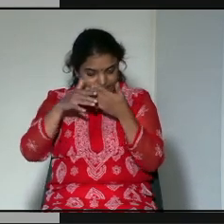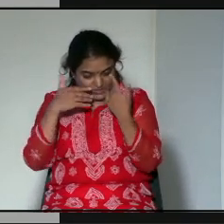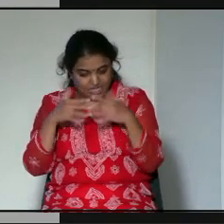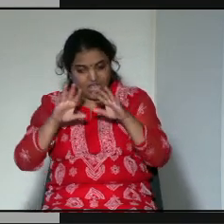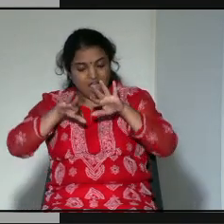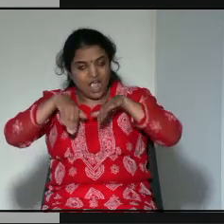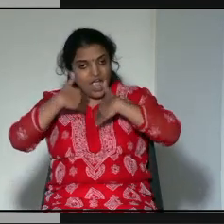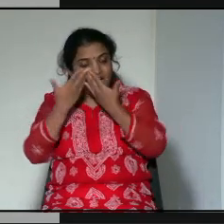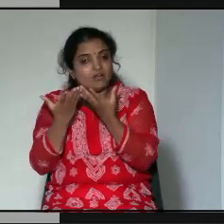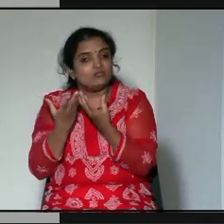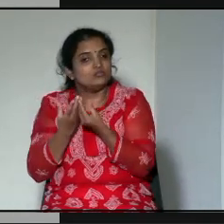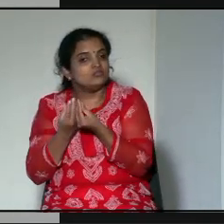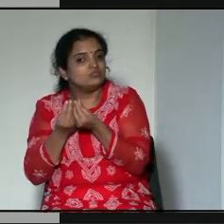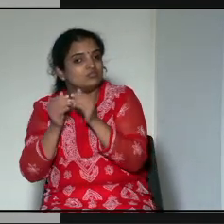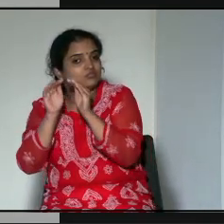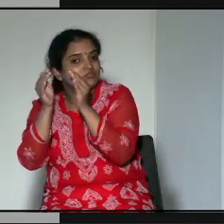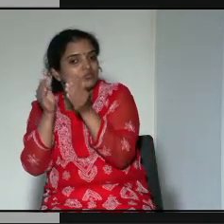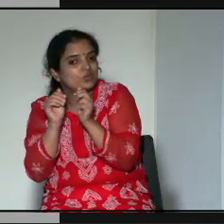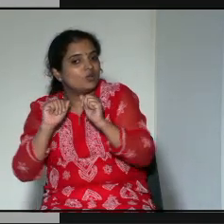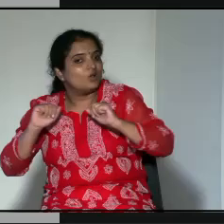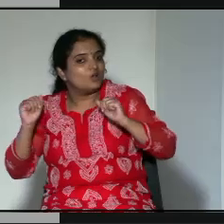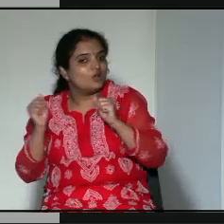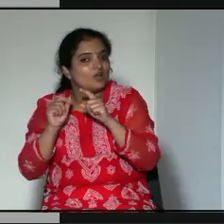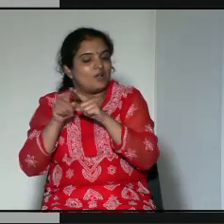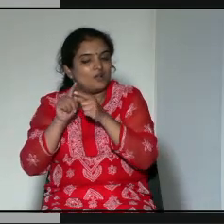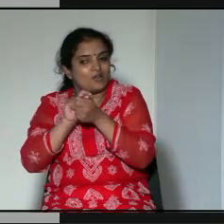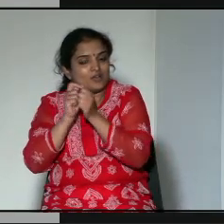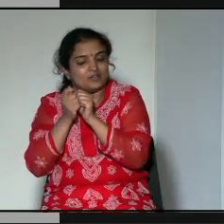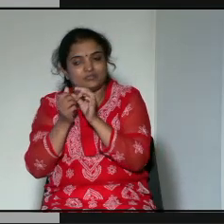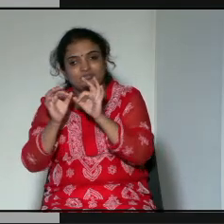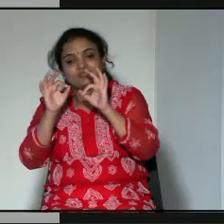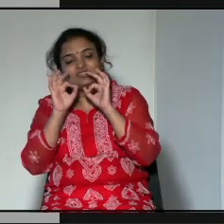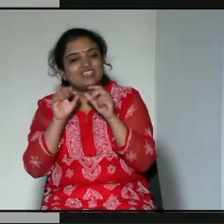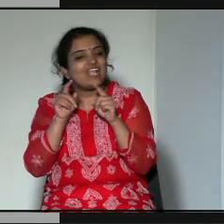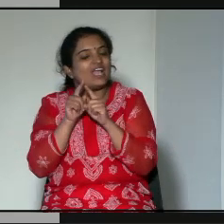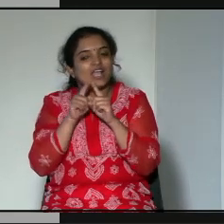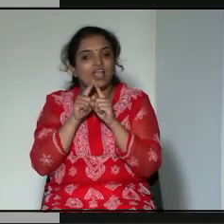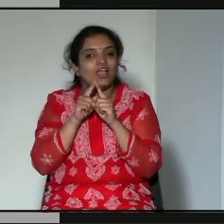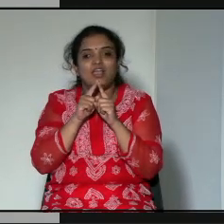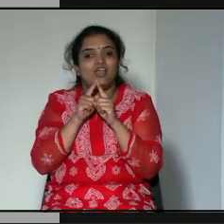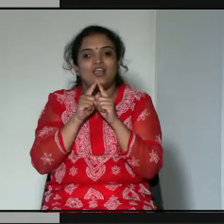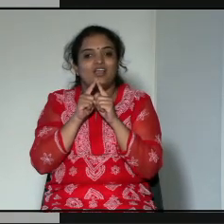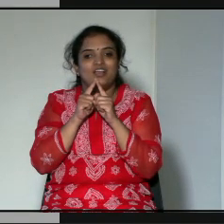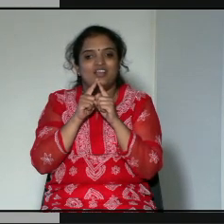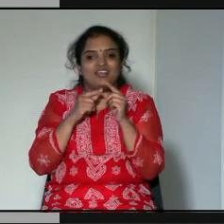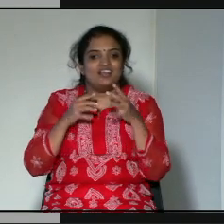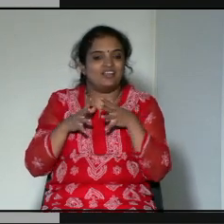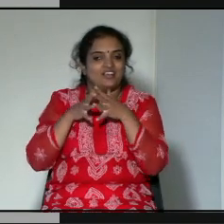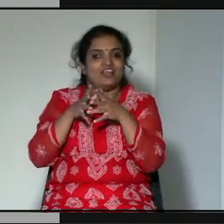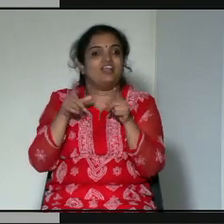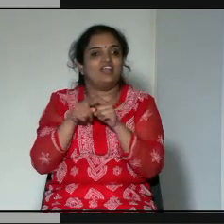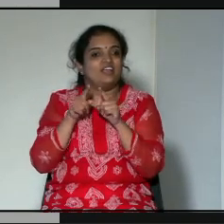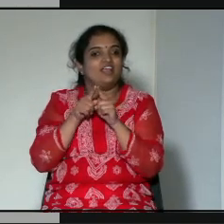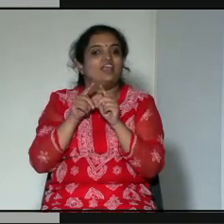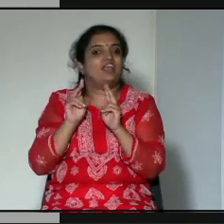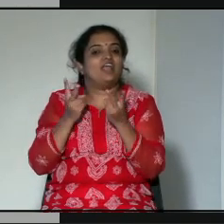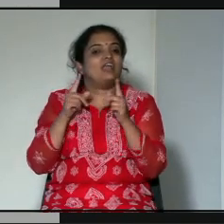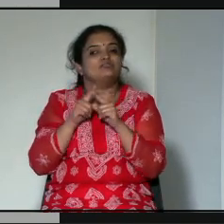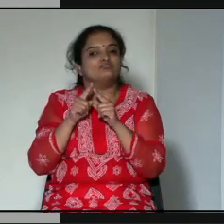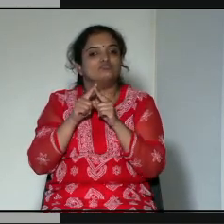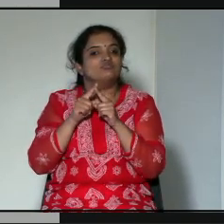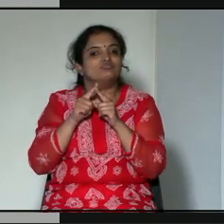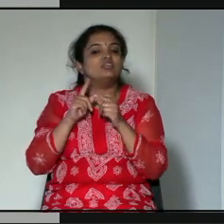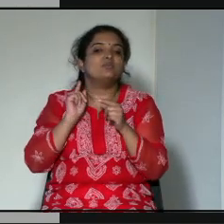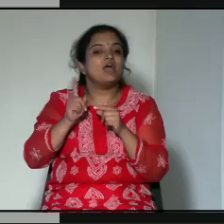work. It was work that involved not only immense physical toil, but also other helping hands.